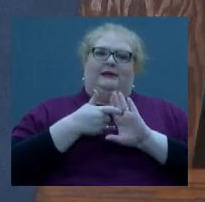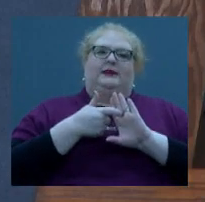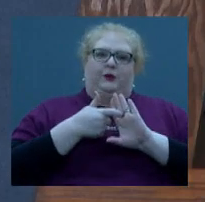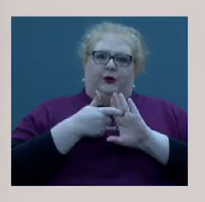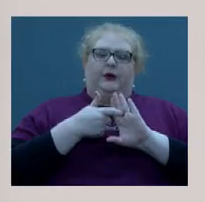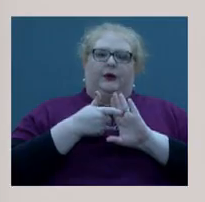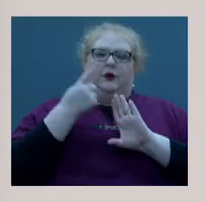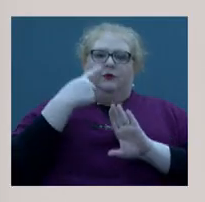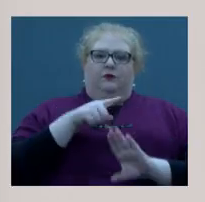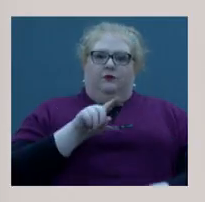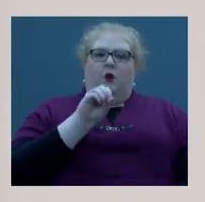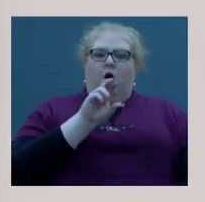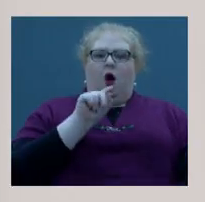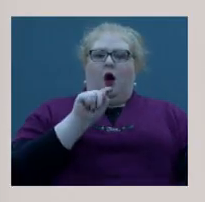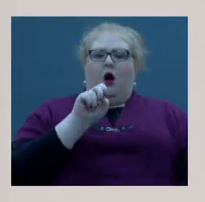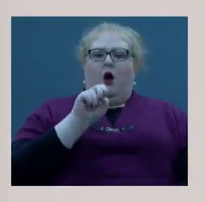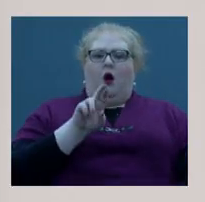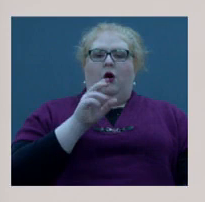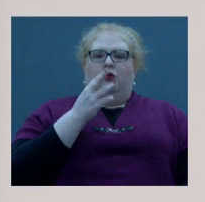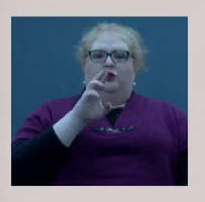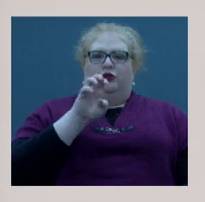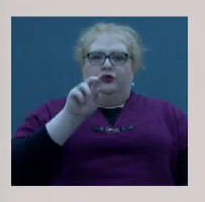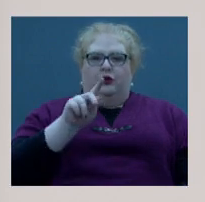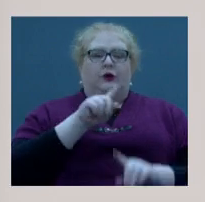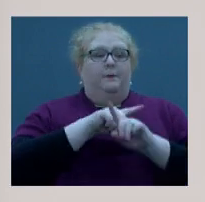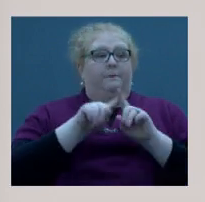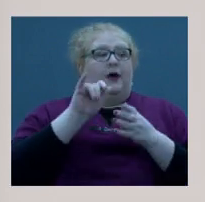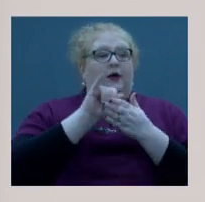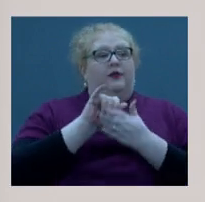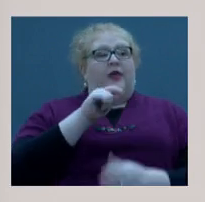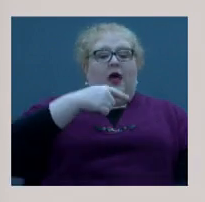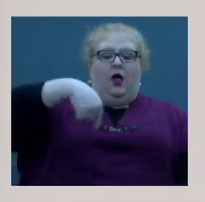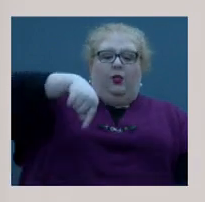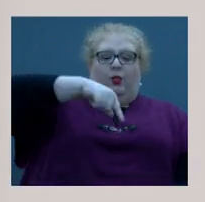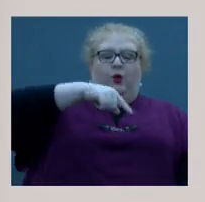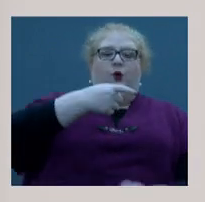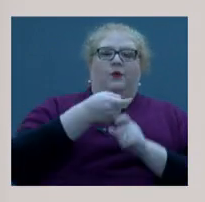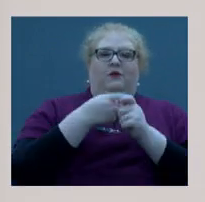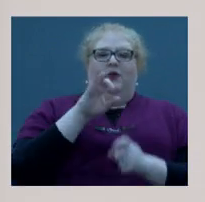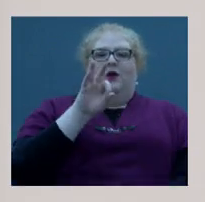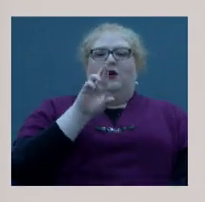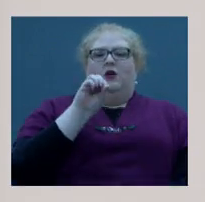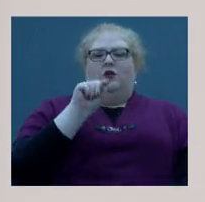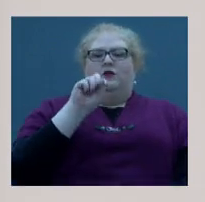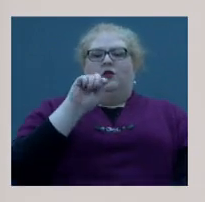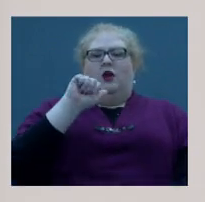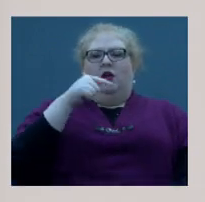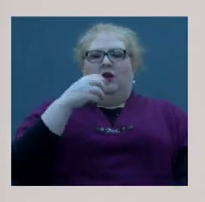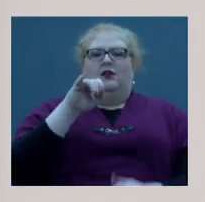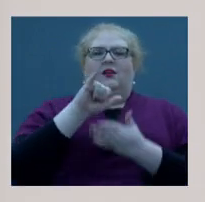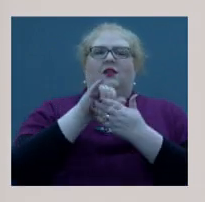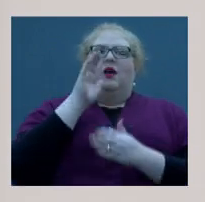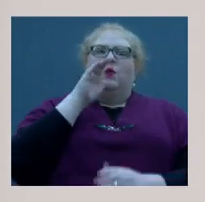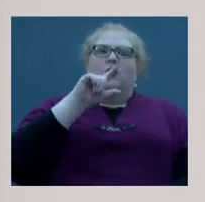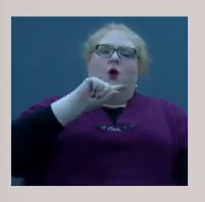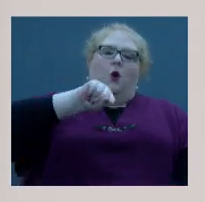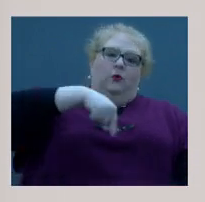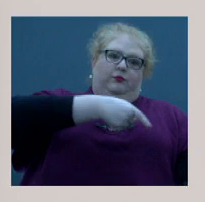little looping frontage, or the access road that goes from Bass Pro Parkway back down to the interstate frontage